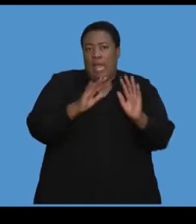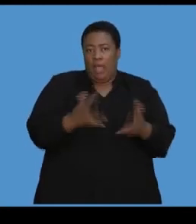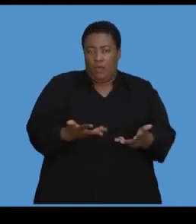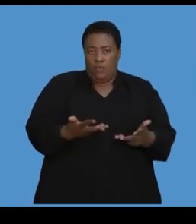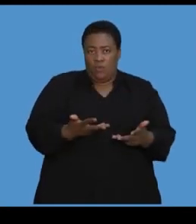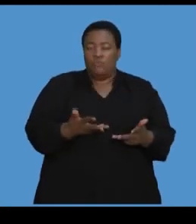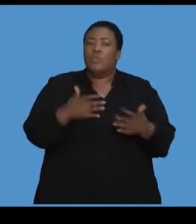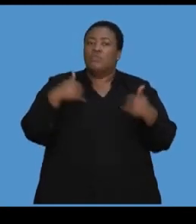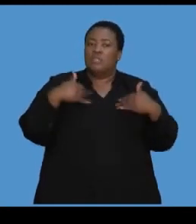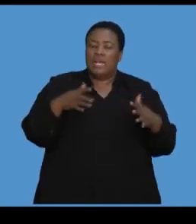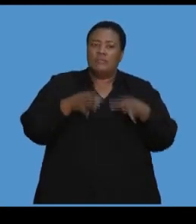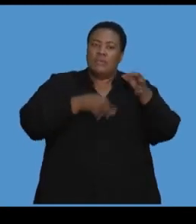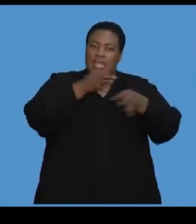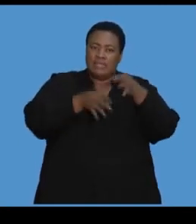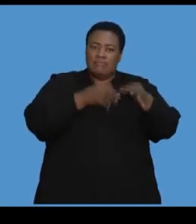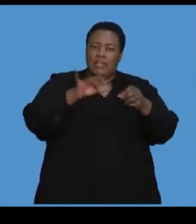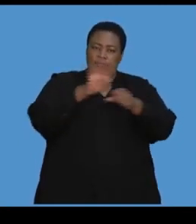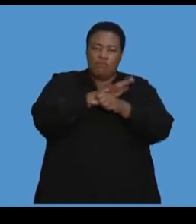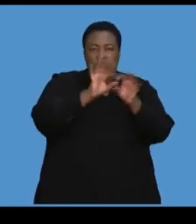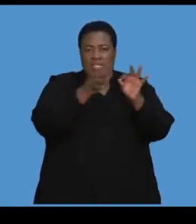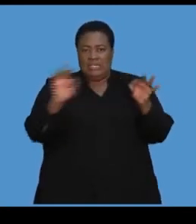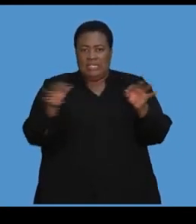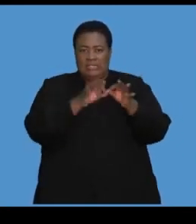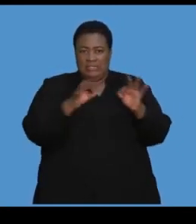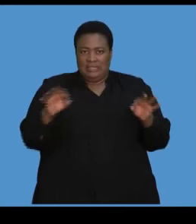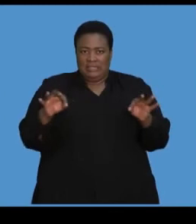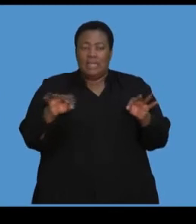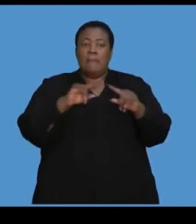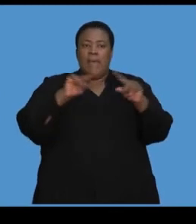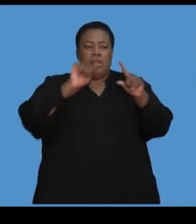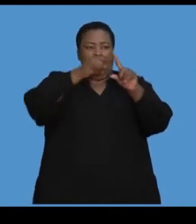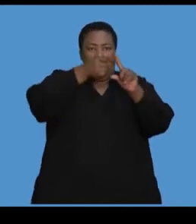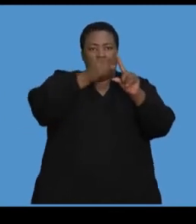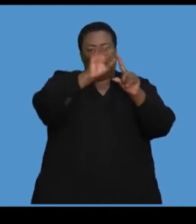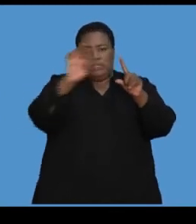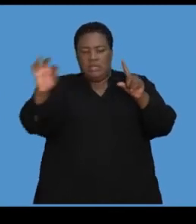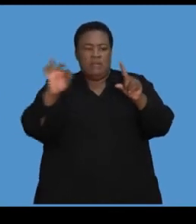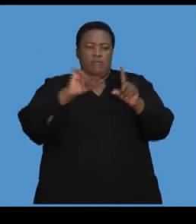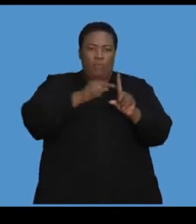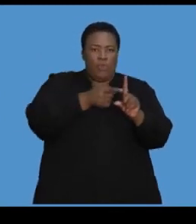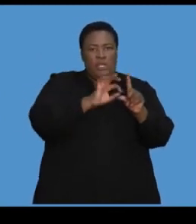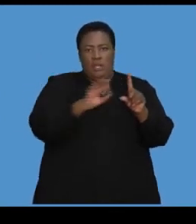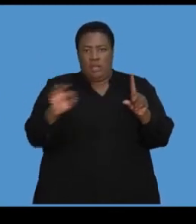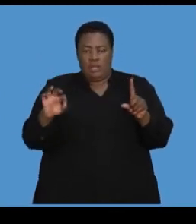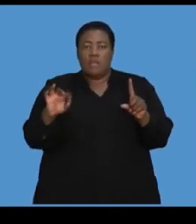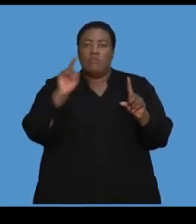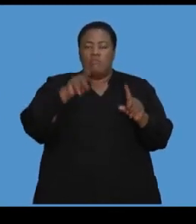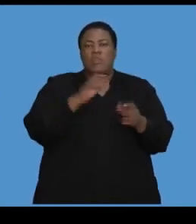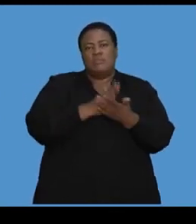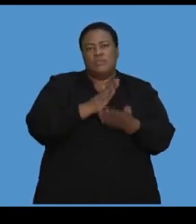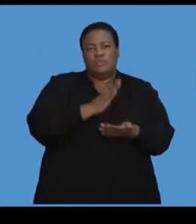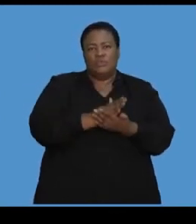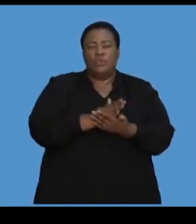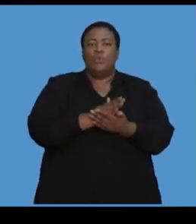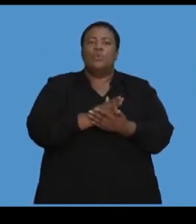by. Then you begin to explain in full sentences, although you are writing in point form there. Number 1, you can ensure that